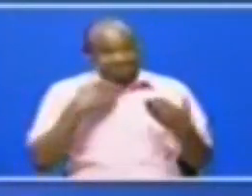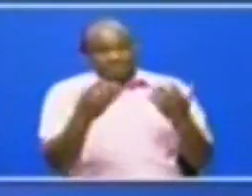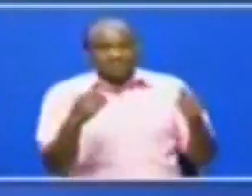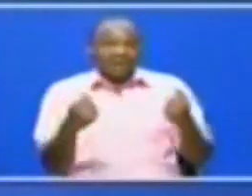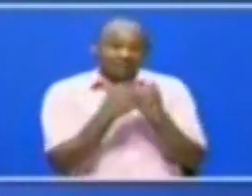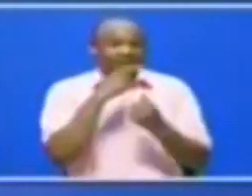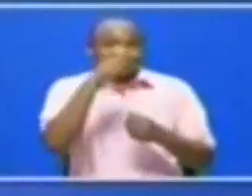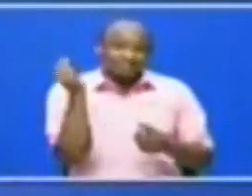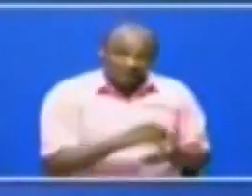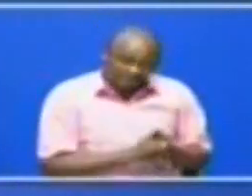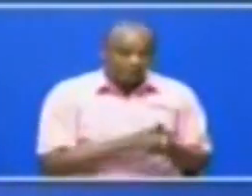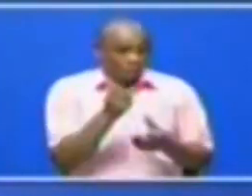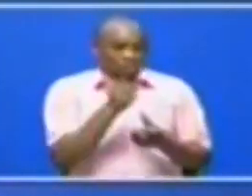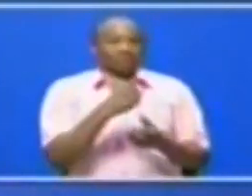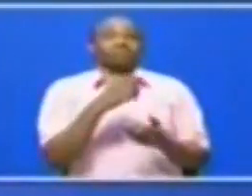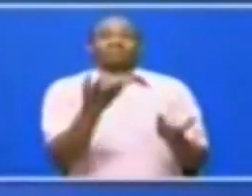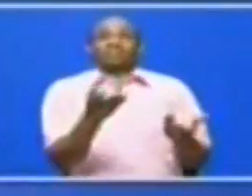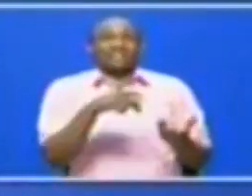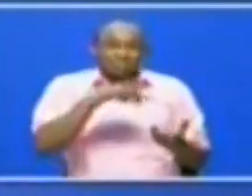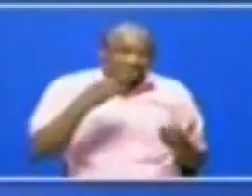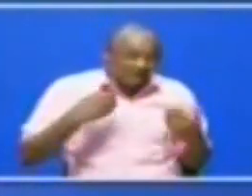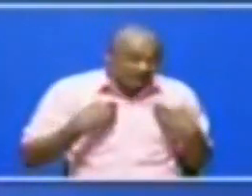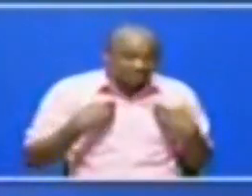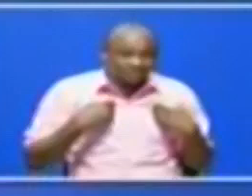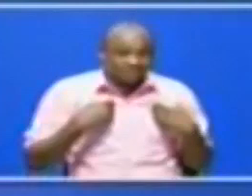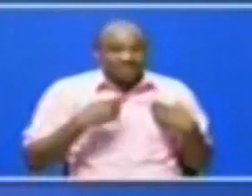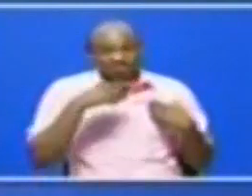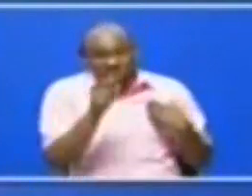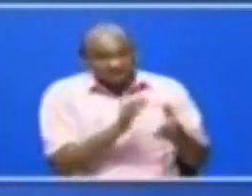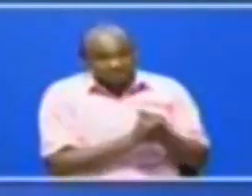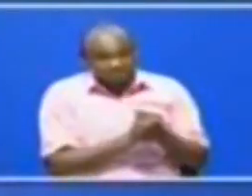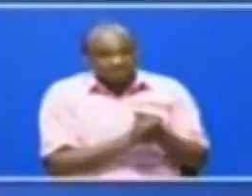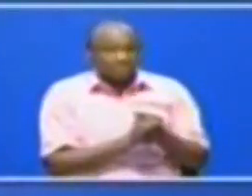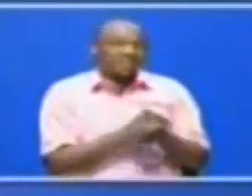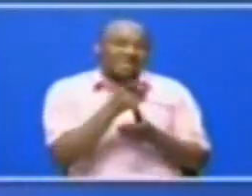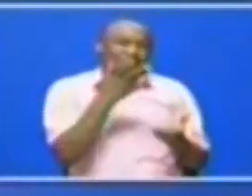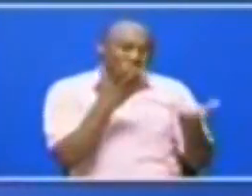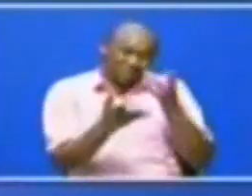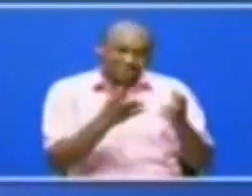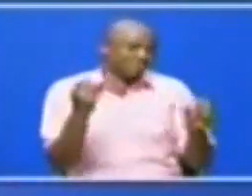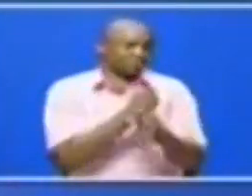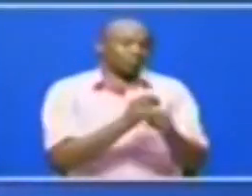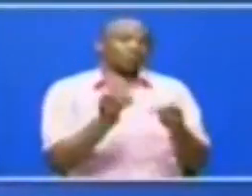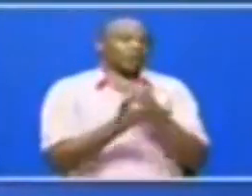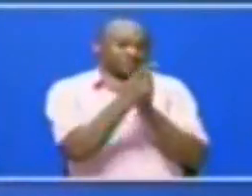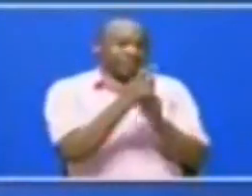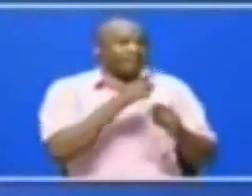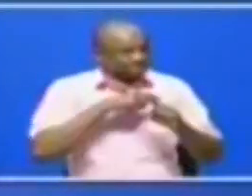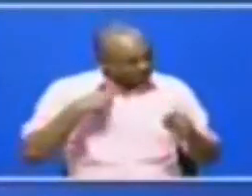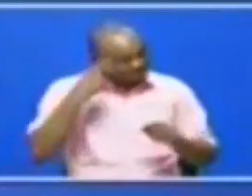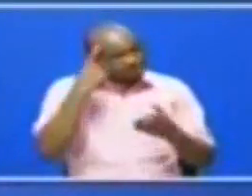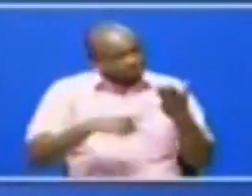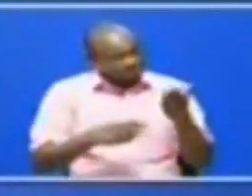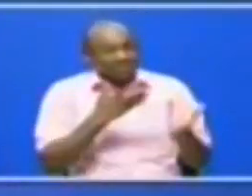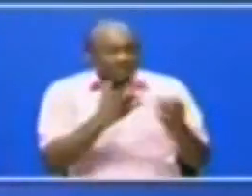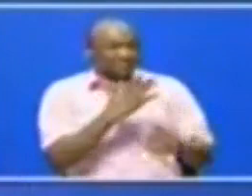of the month or by early next month. So they do not have the luxury of time. So that might not be a viable option. What I predict that